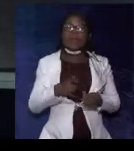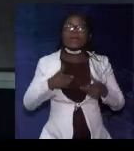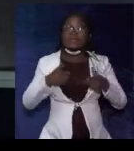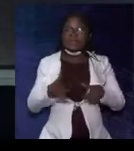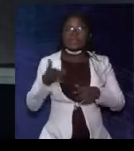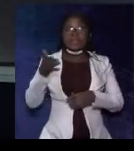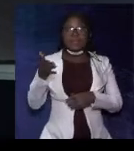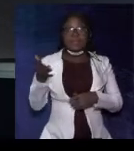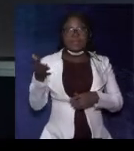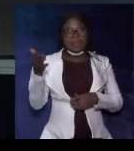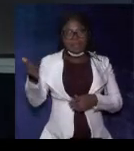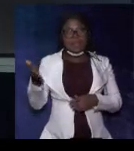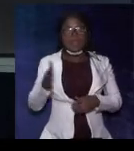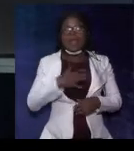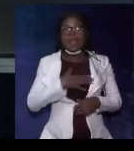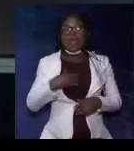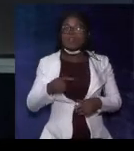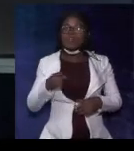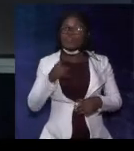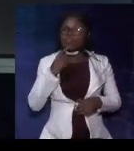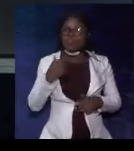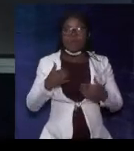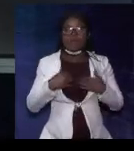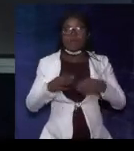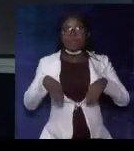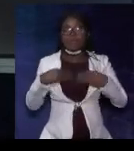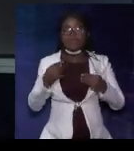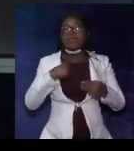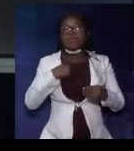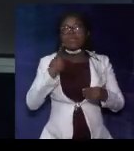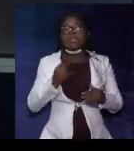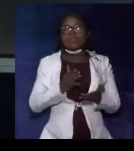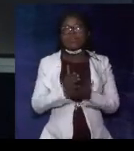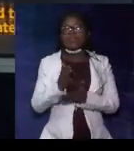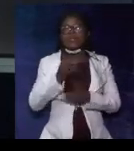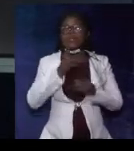still there and you have supplied the correct answers.